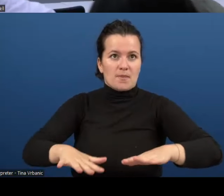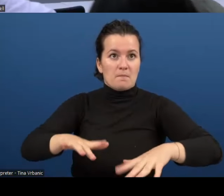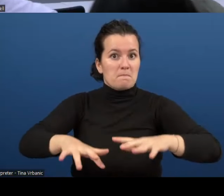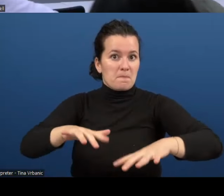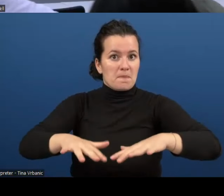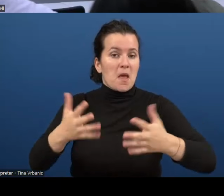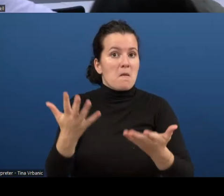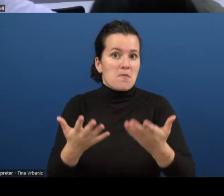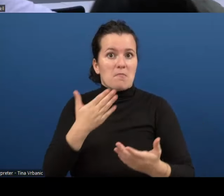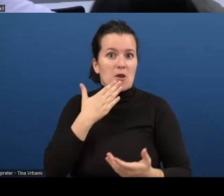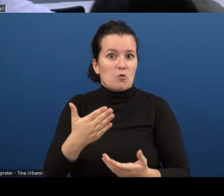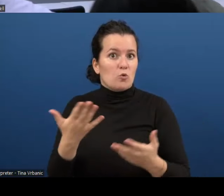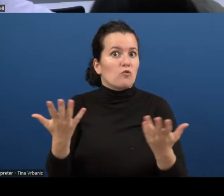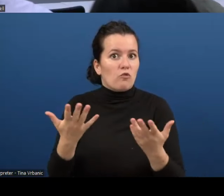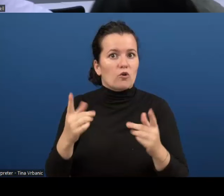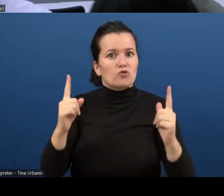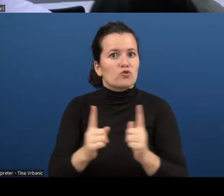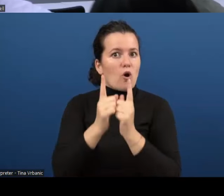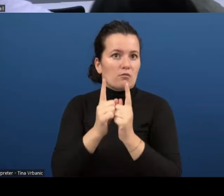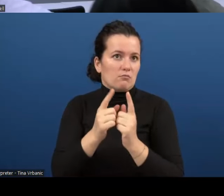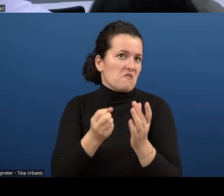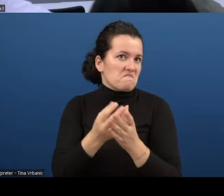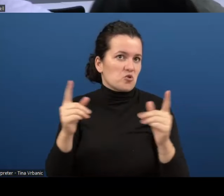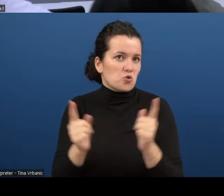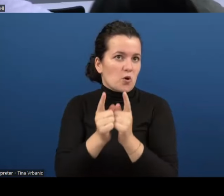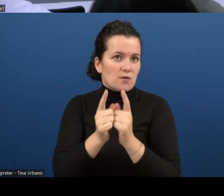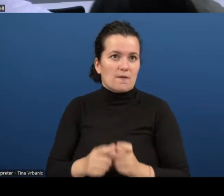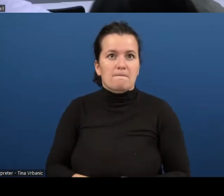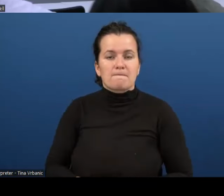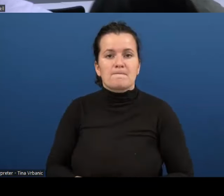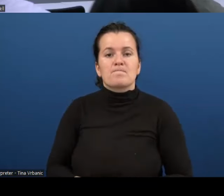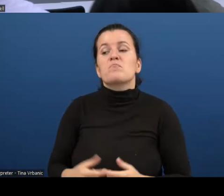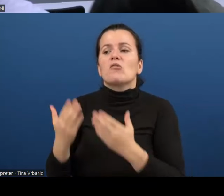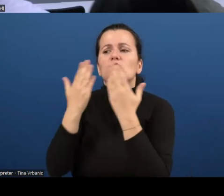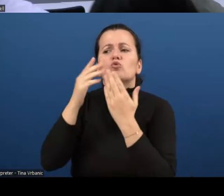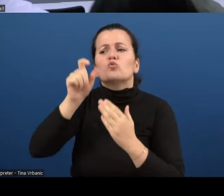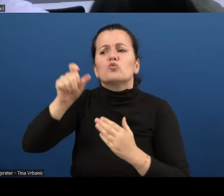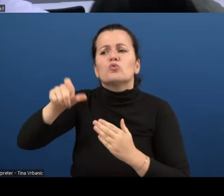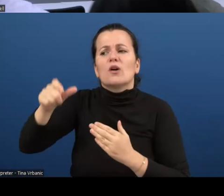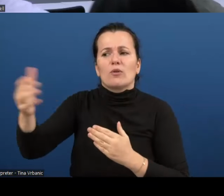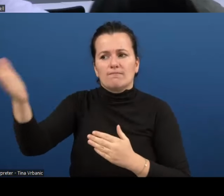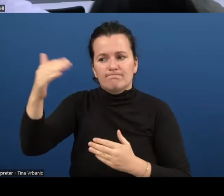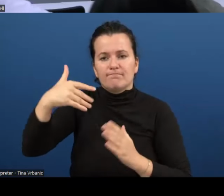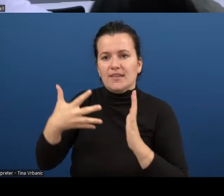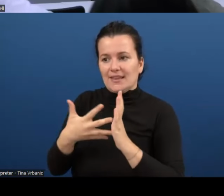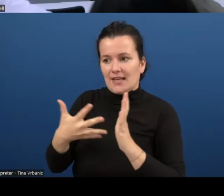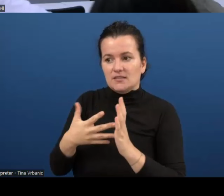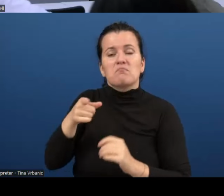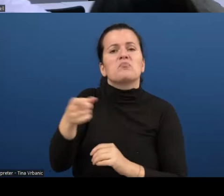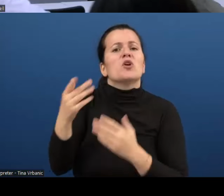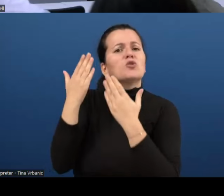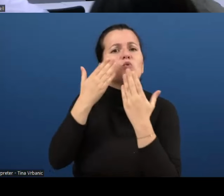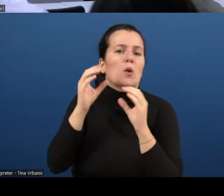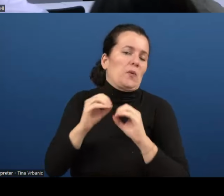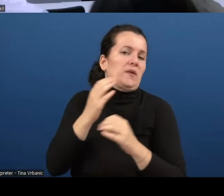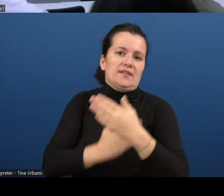messages. And we did a simple experiment just with students without any impairments. We